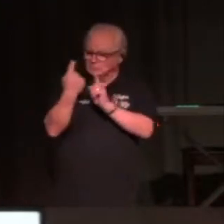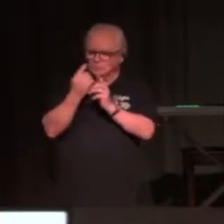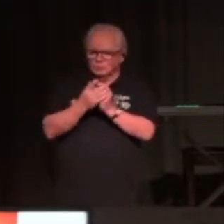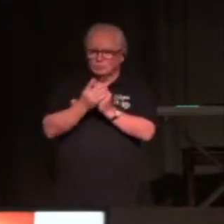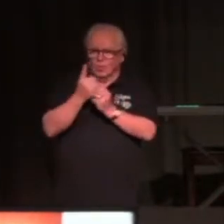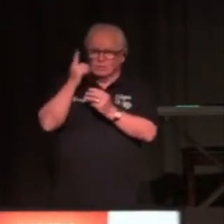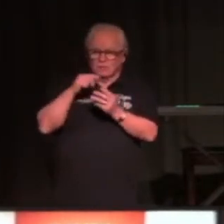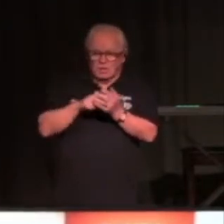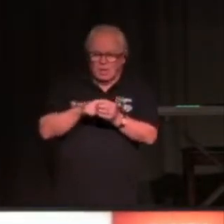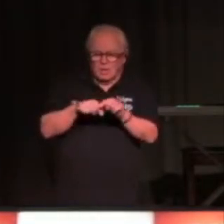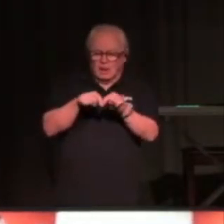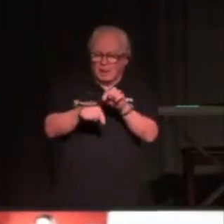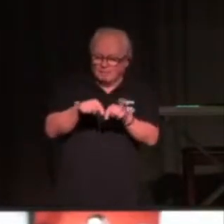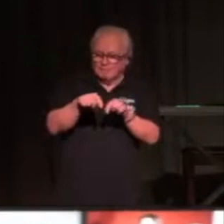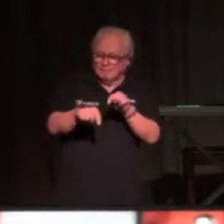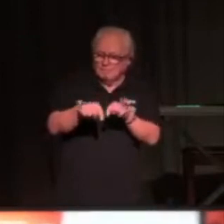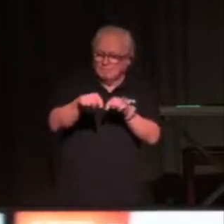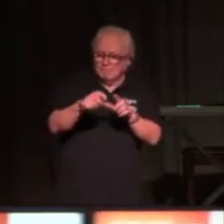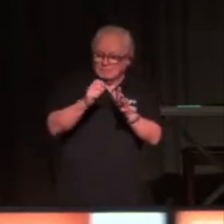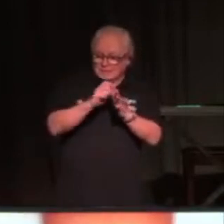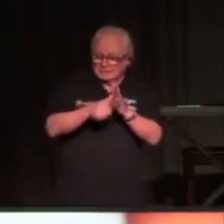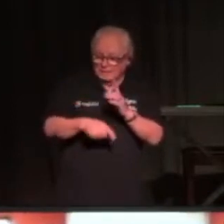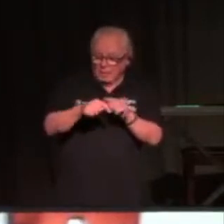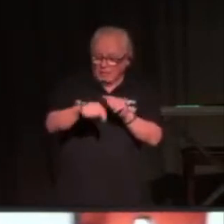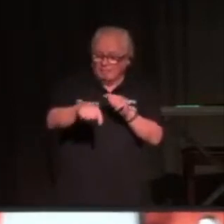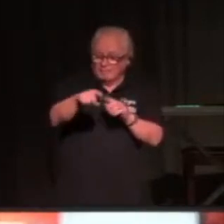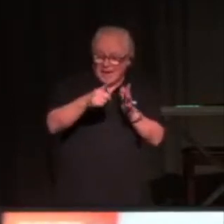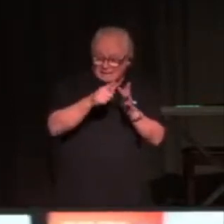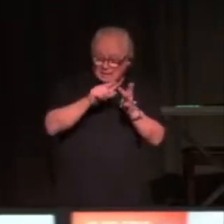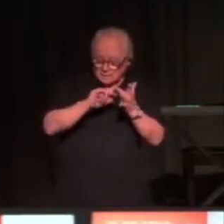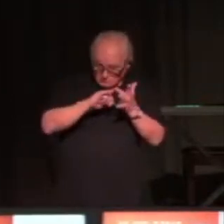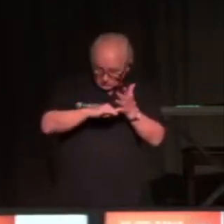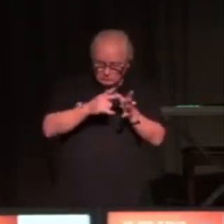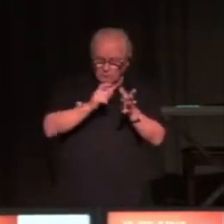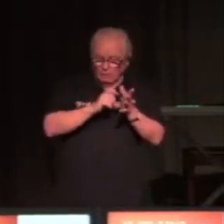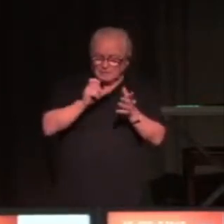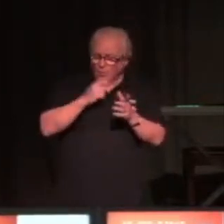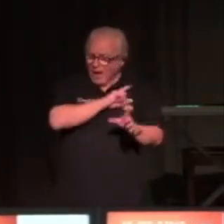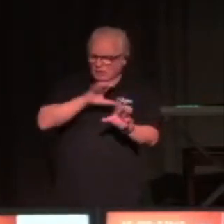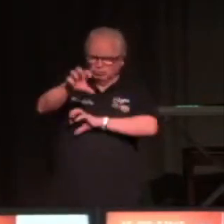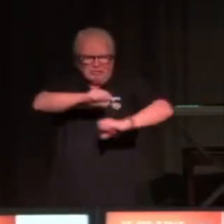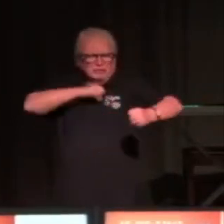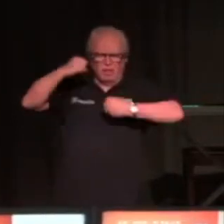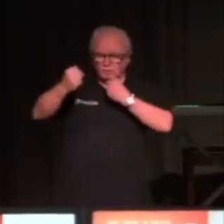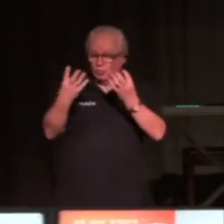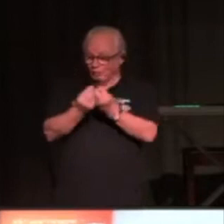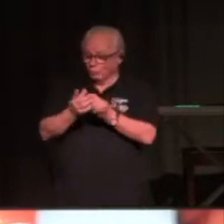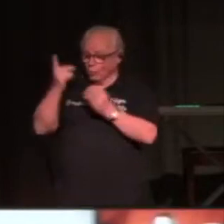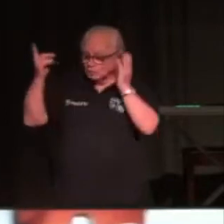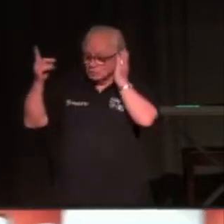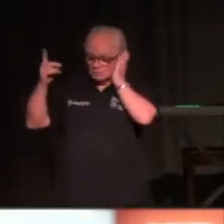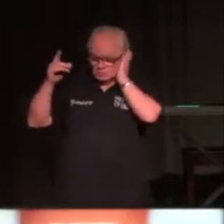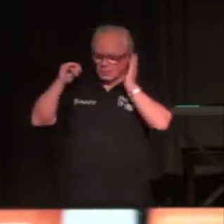And I don't know whether he should have wrestled with God or not. I don't think it was sensible. But he'll end up with a limp because he wrestled. And God says,